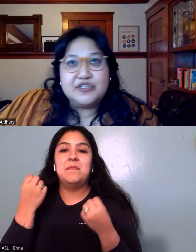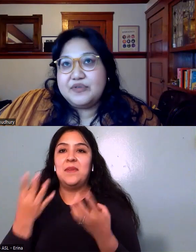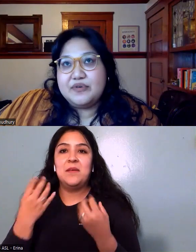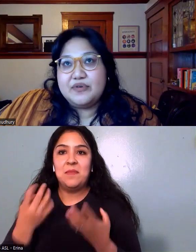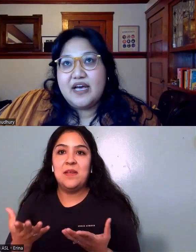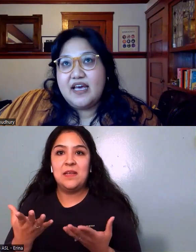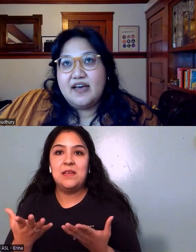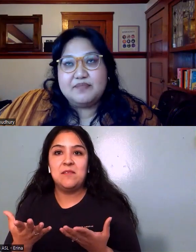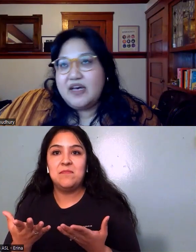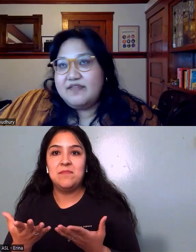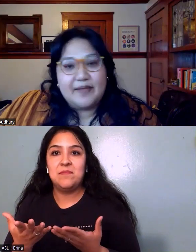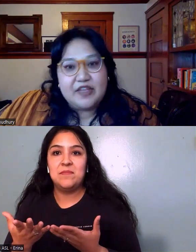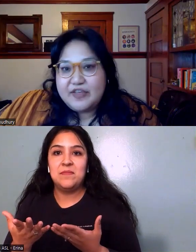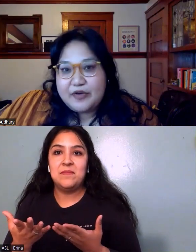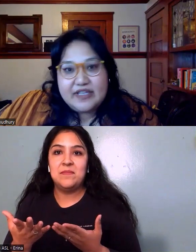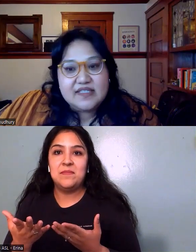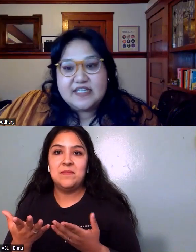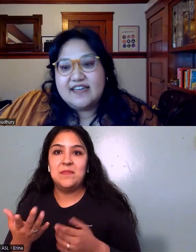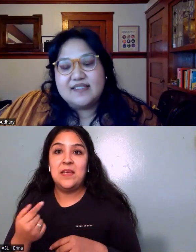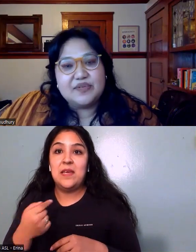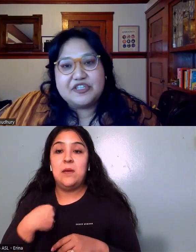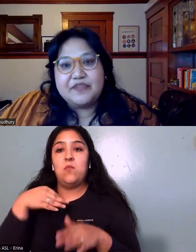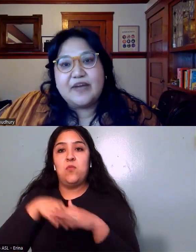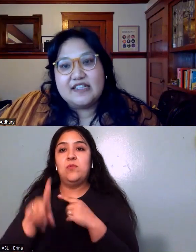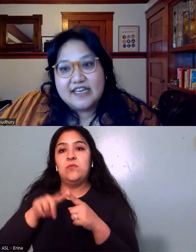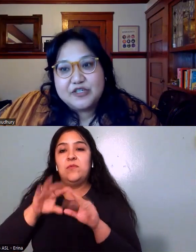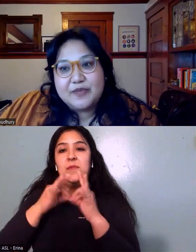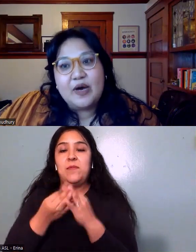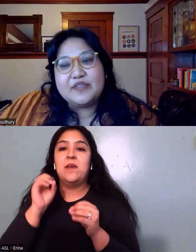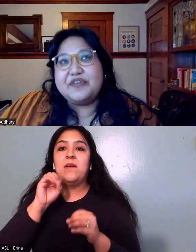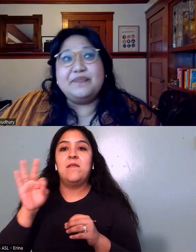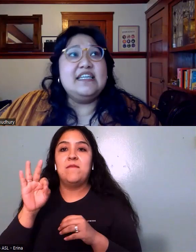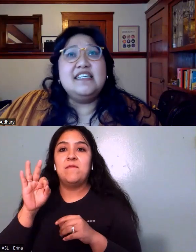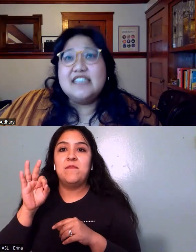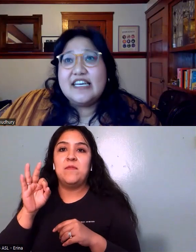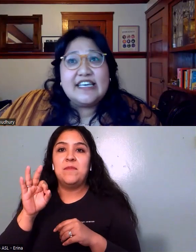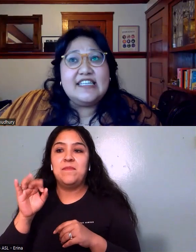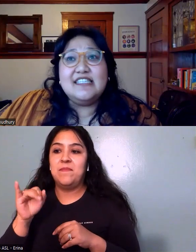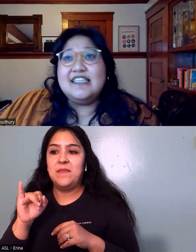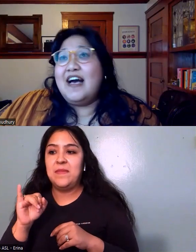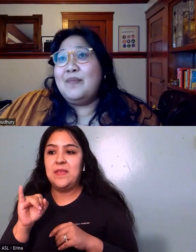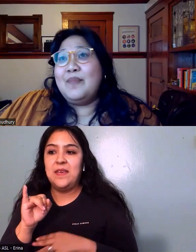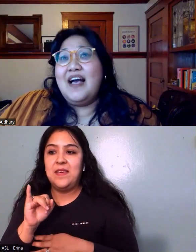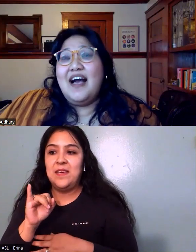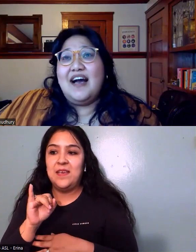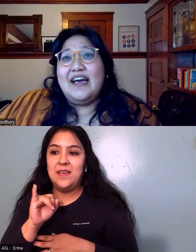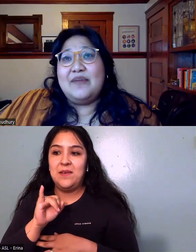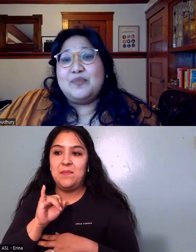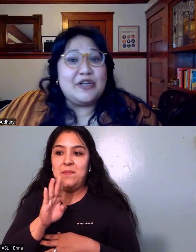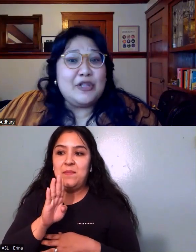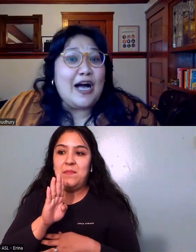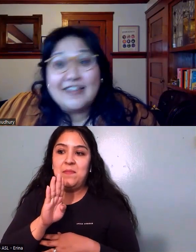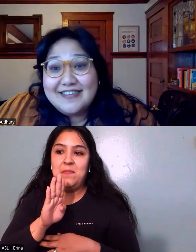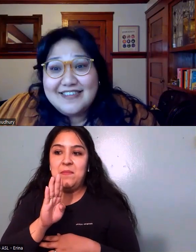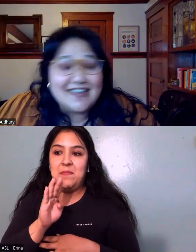born to a family of immigrants. My dad is originally from Bangladesh. My mom is from Thailand. I was